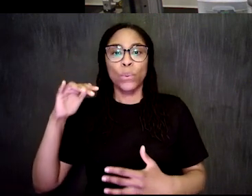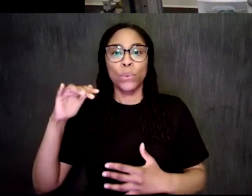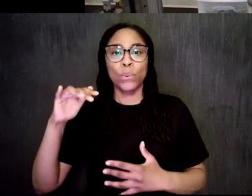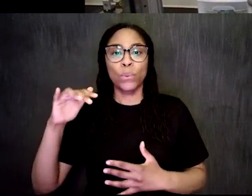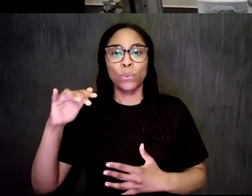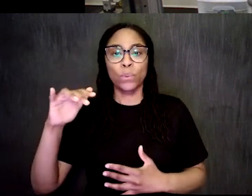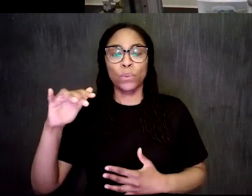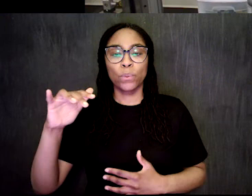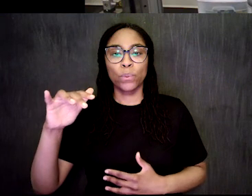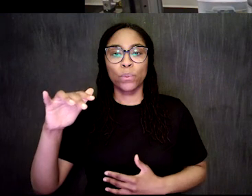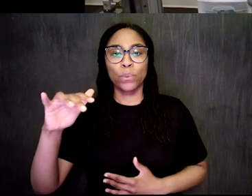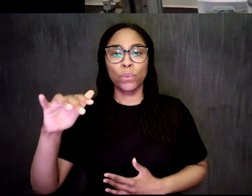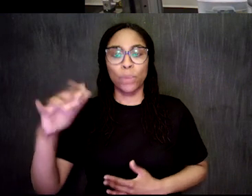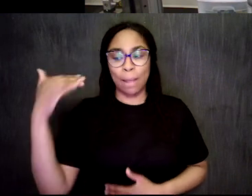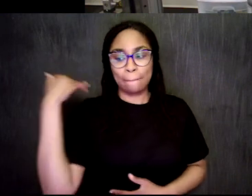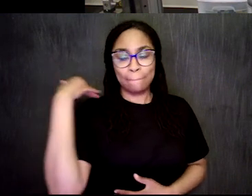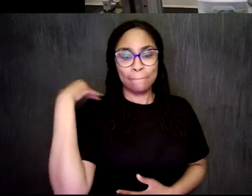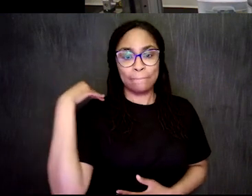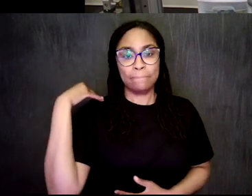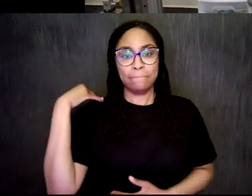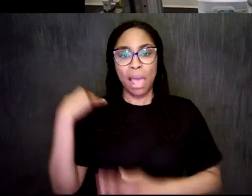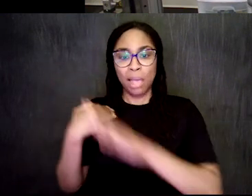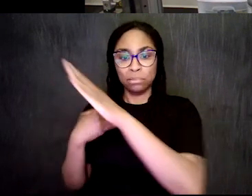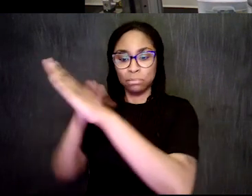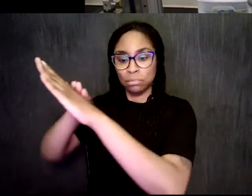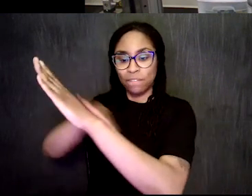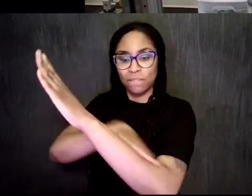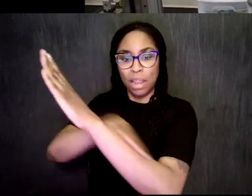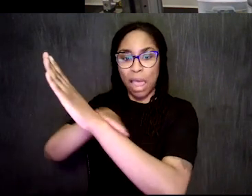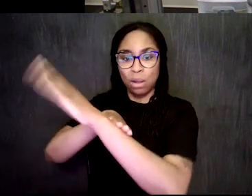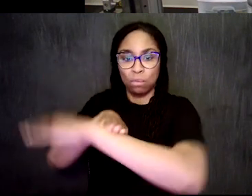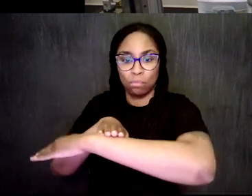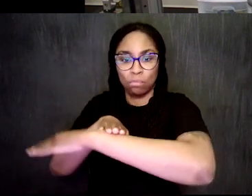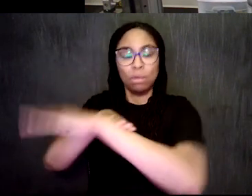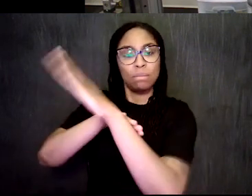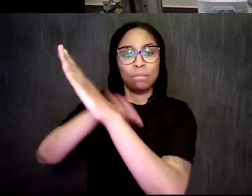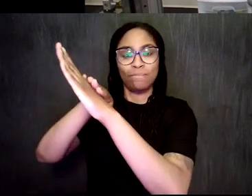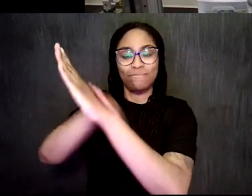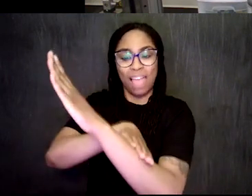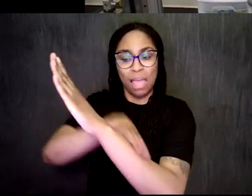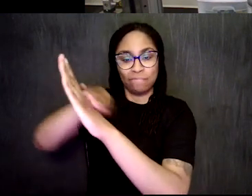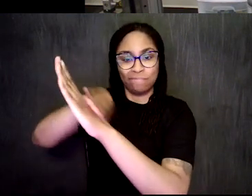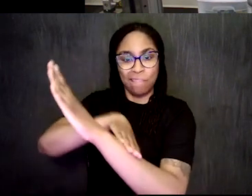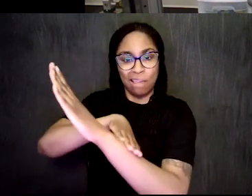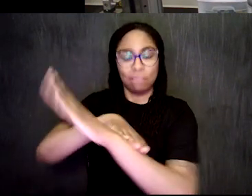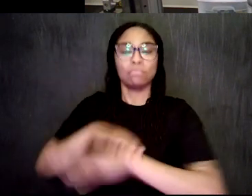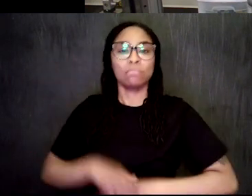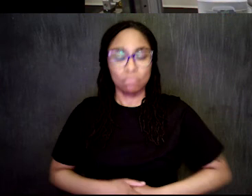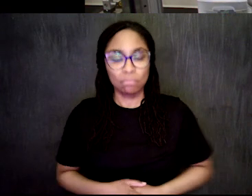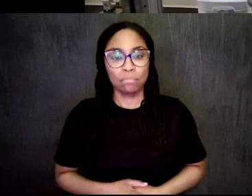2. Exhale. Keeping the back flat.